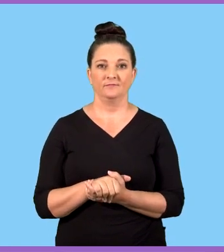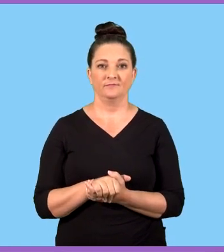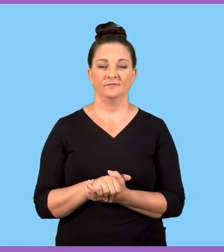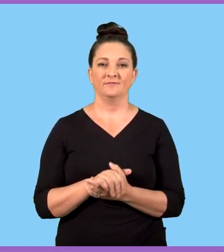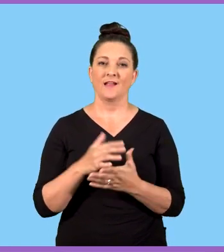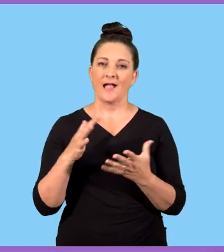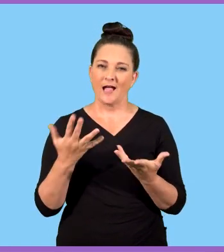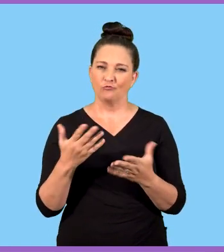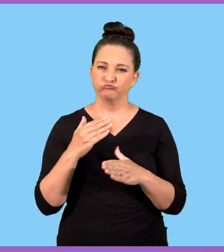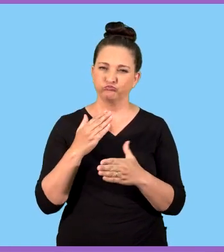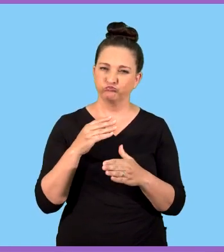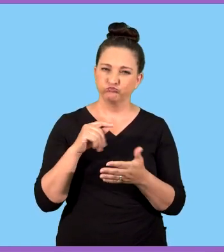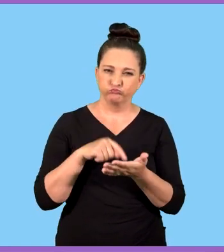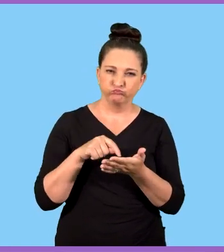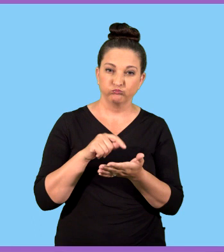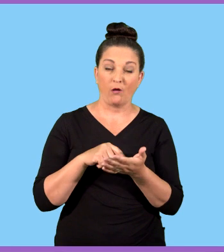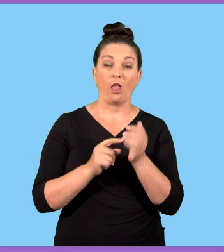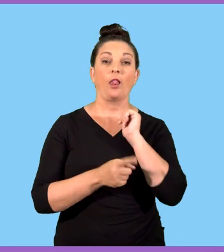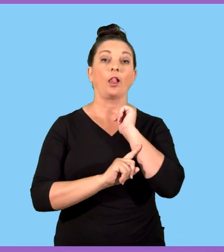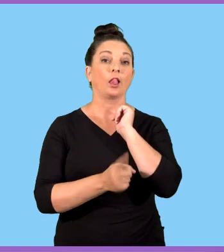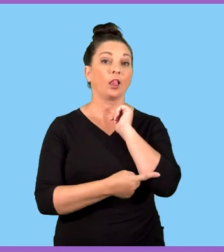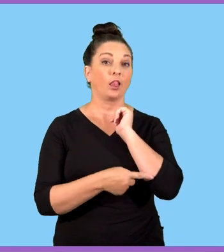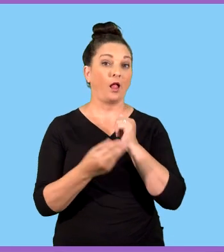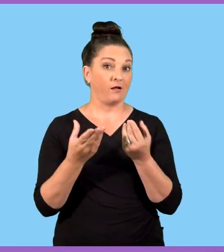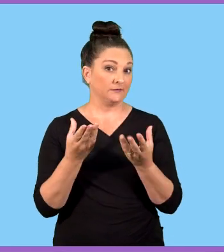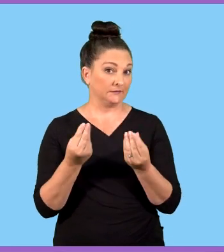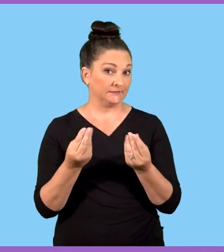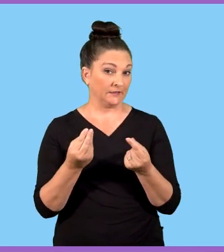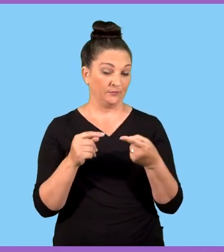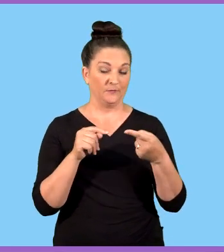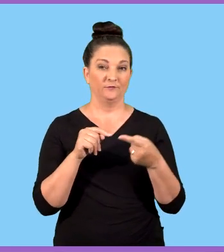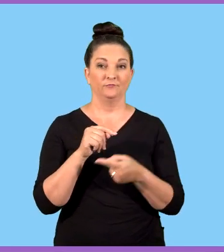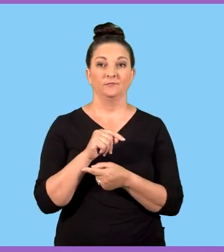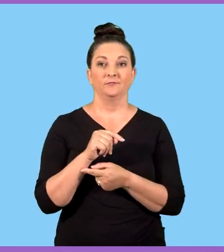is equal to the last number